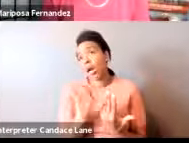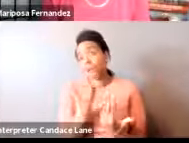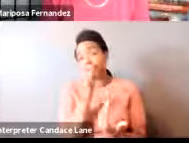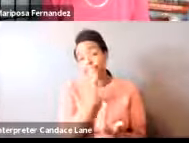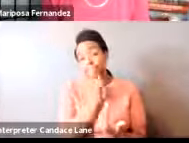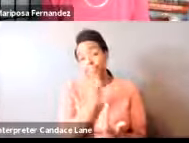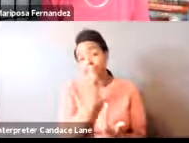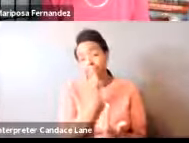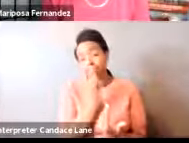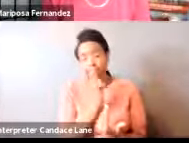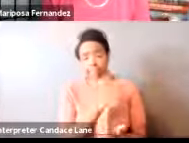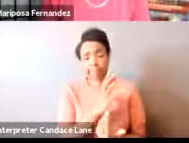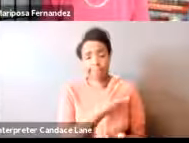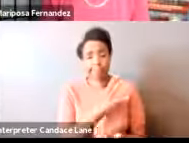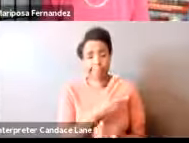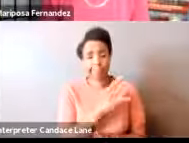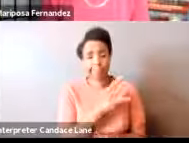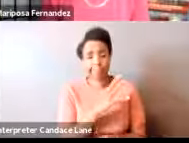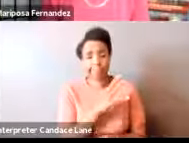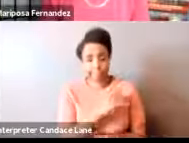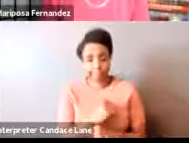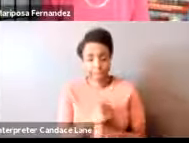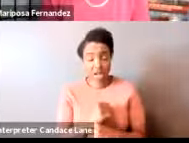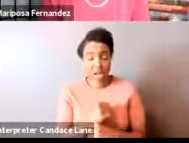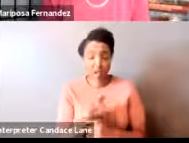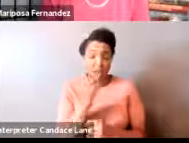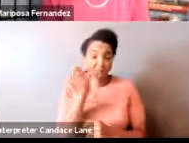but the writing is the writing. I agree with Patricia. Mm.